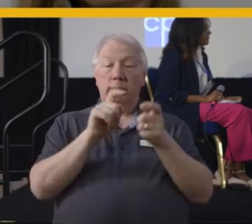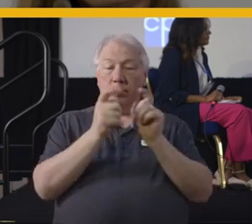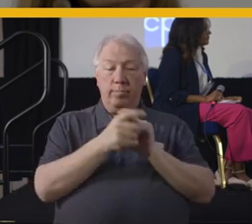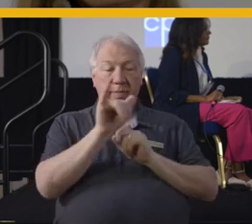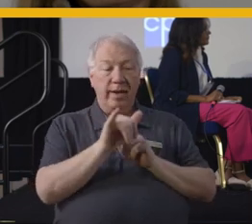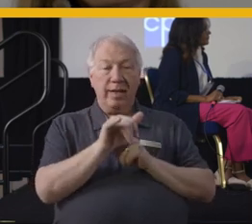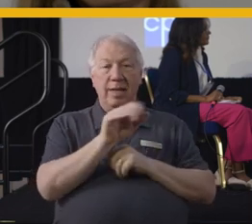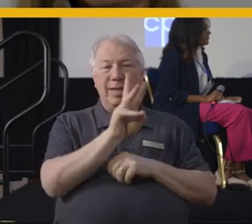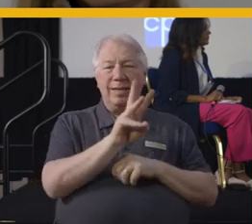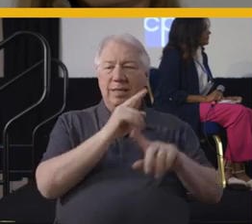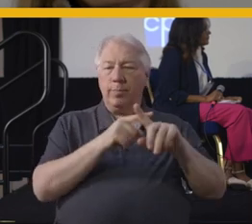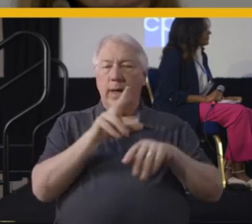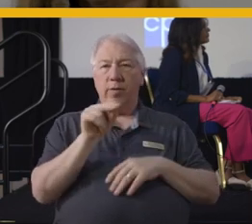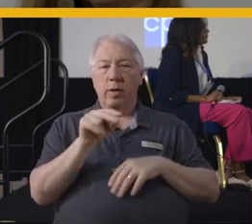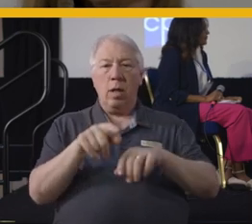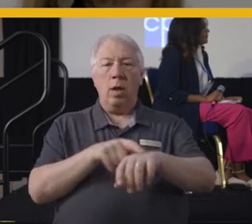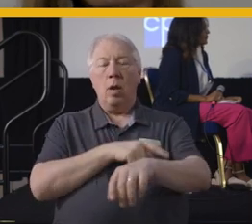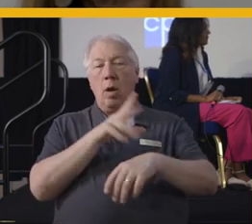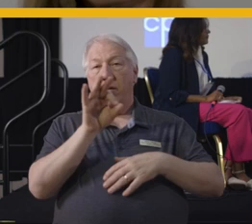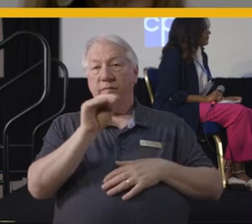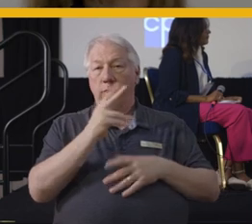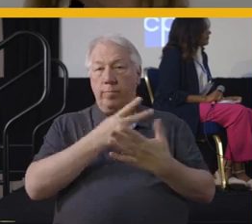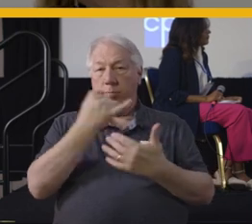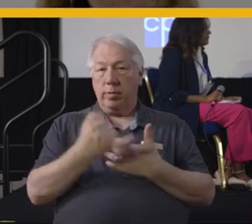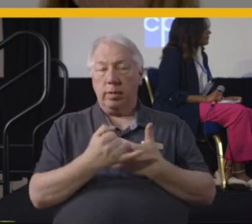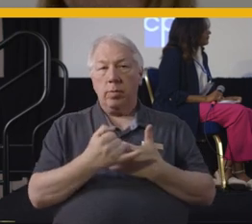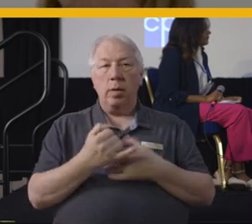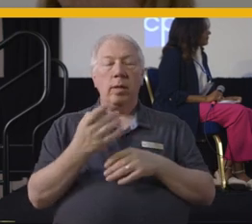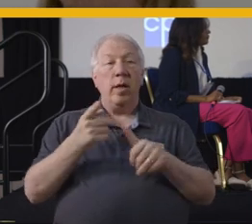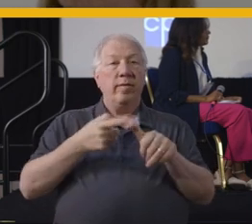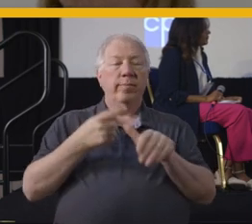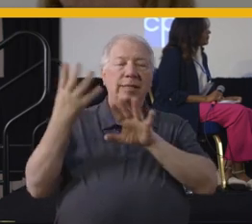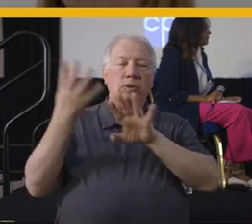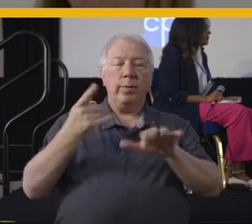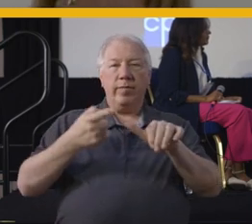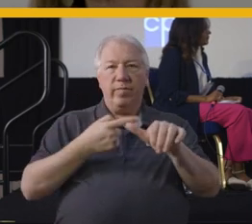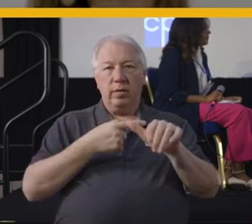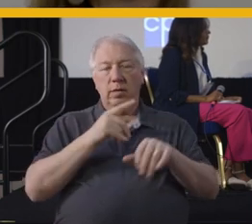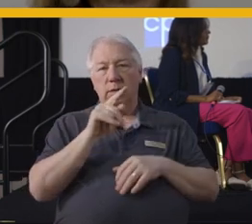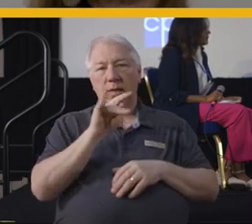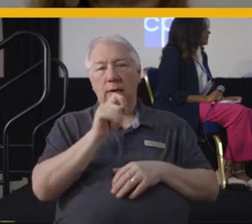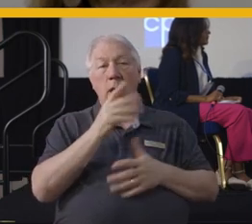into a 6x30 long form project that's going to be a streaming first title. May come to broadcast later, but for now the